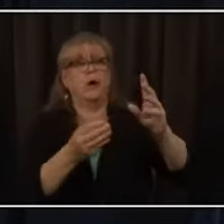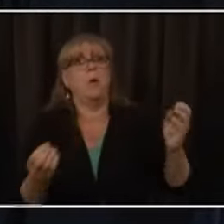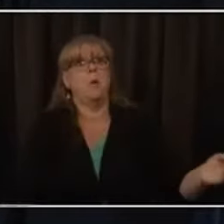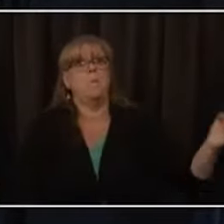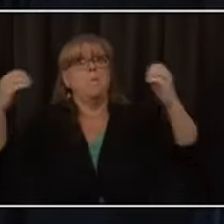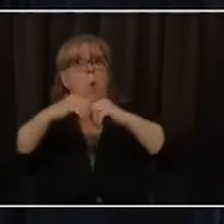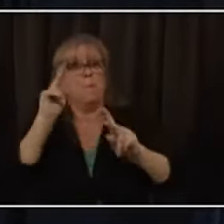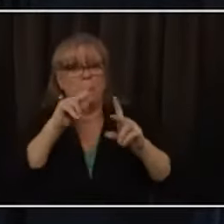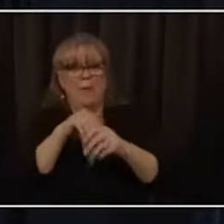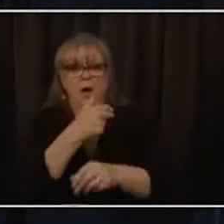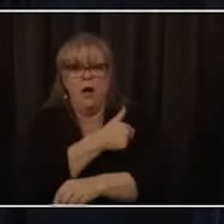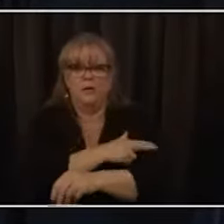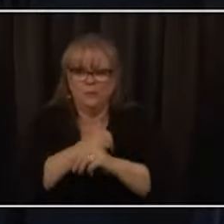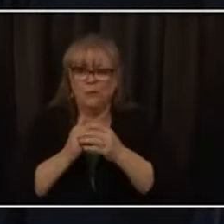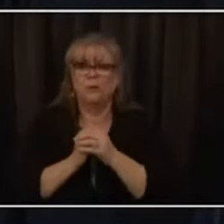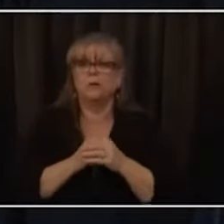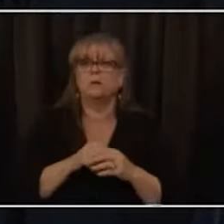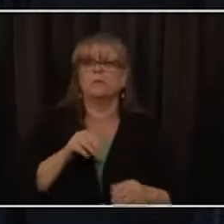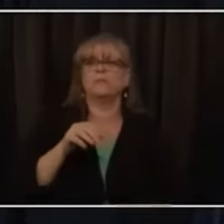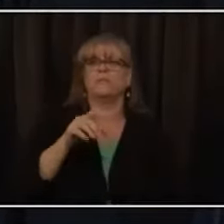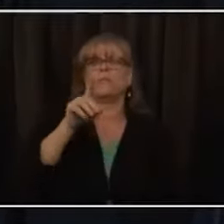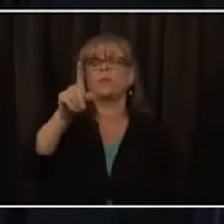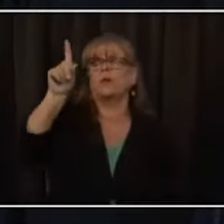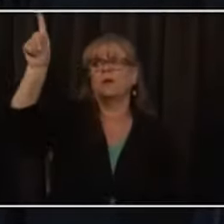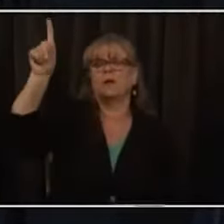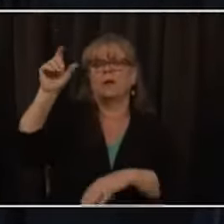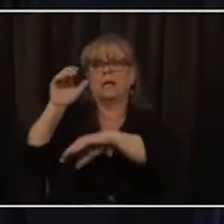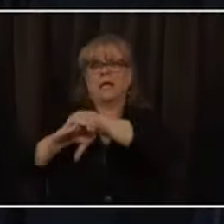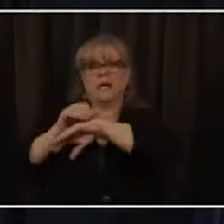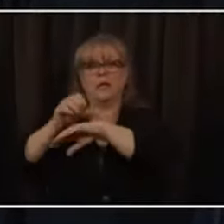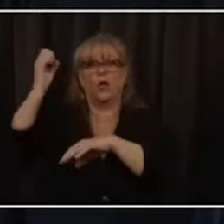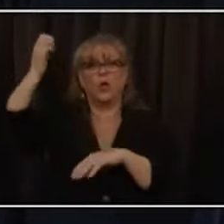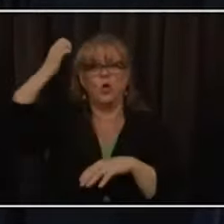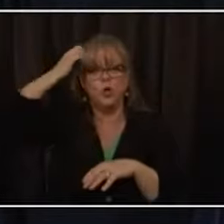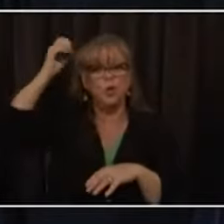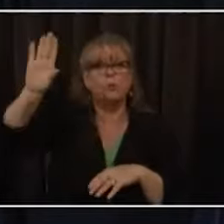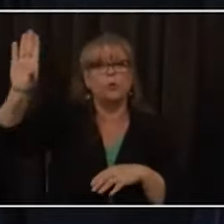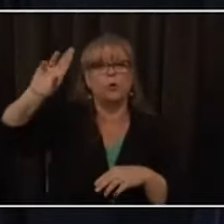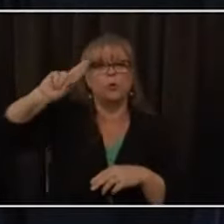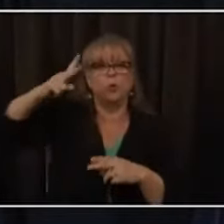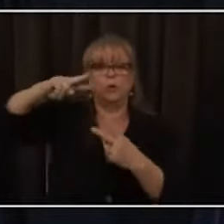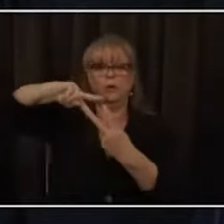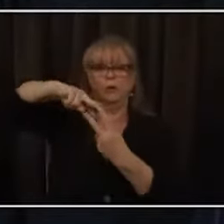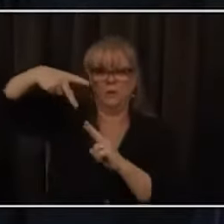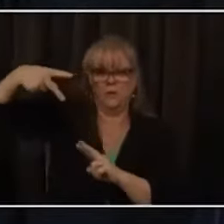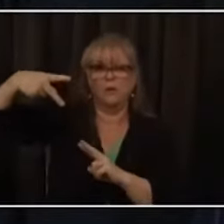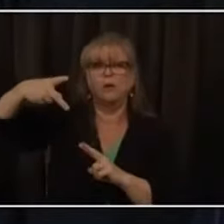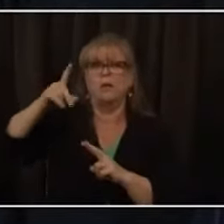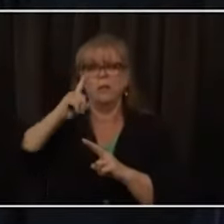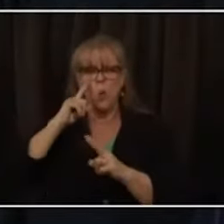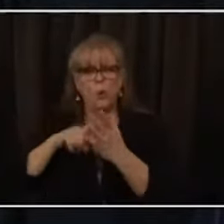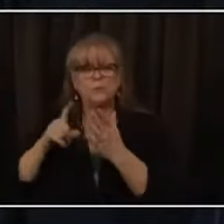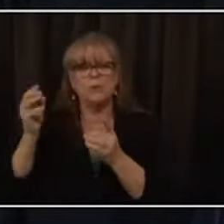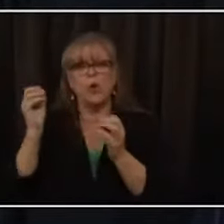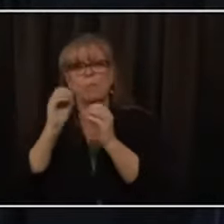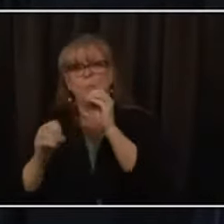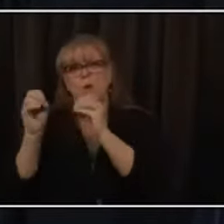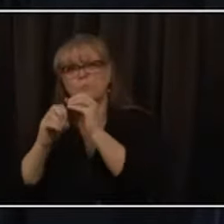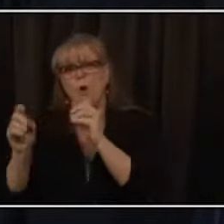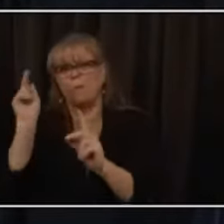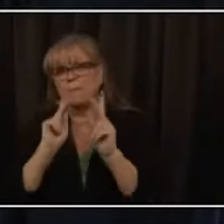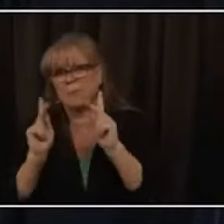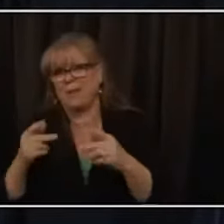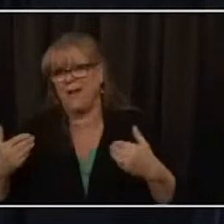variant represents a significant portion of new cases. And we're closely monitoring the very easily transmissible P1 variant. And if you're